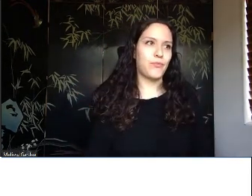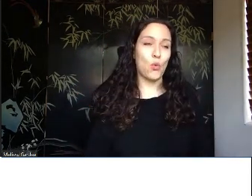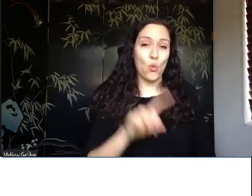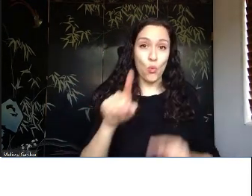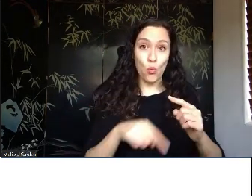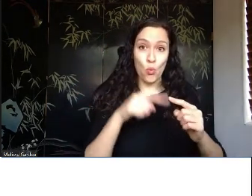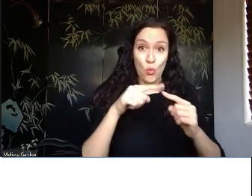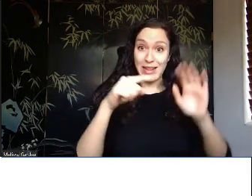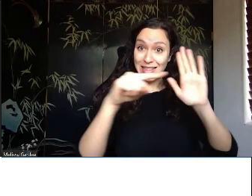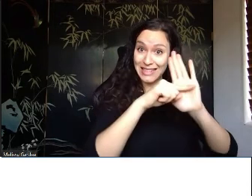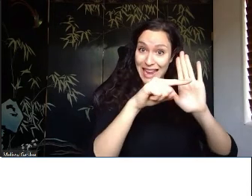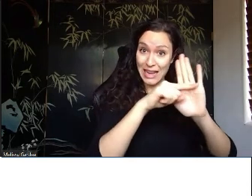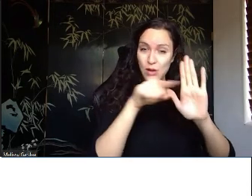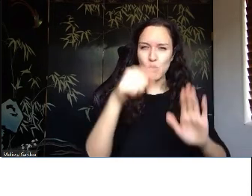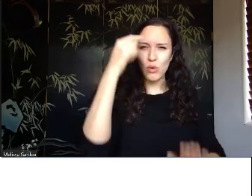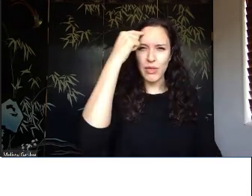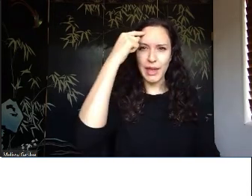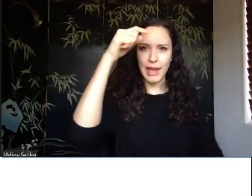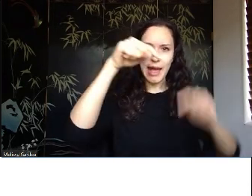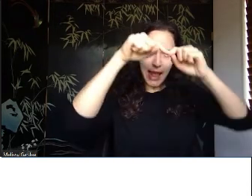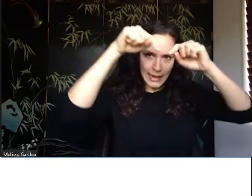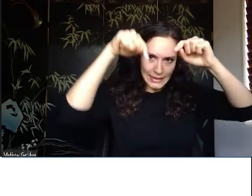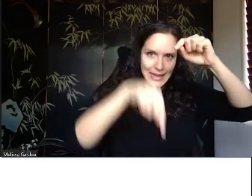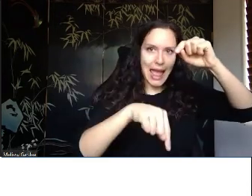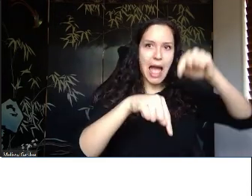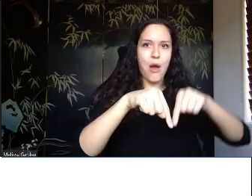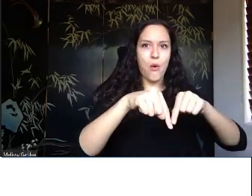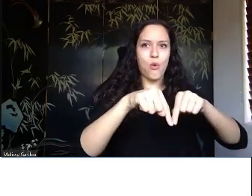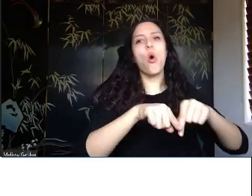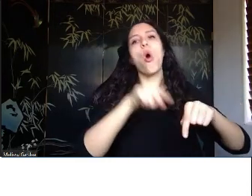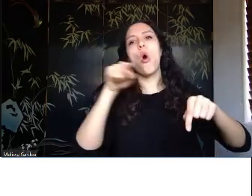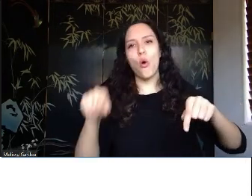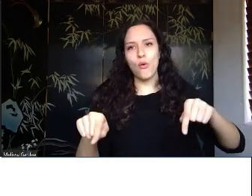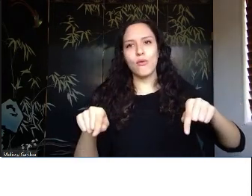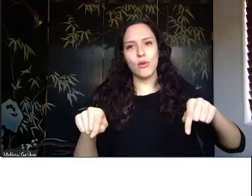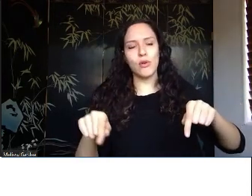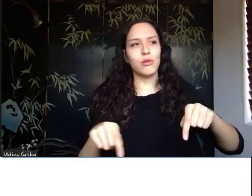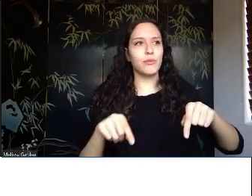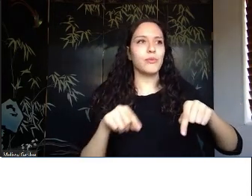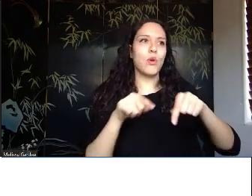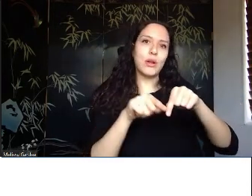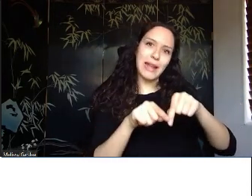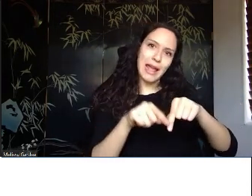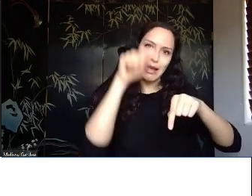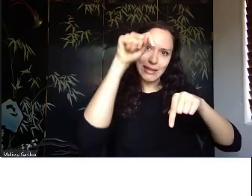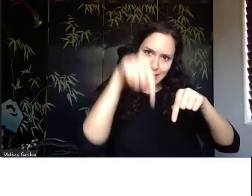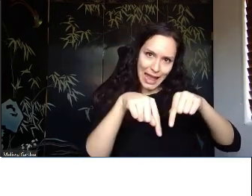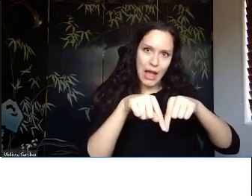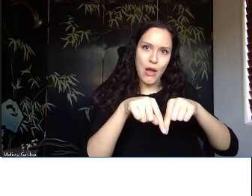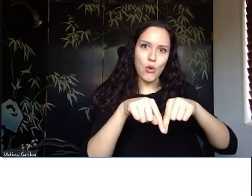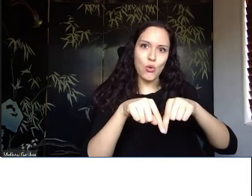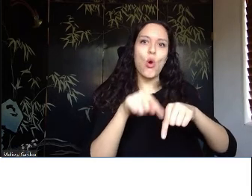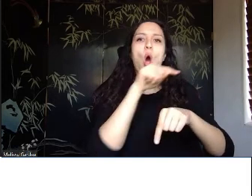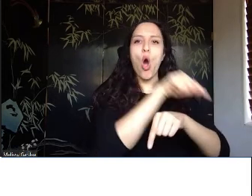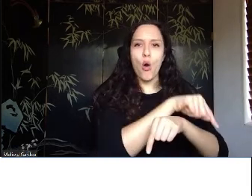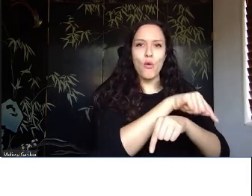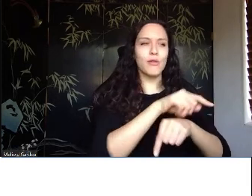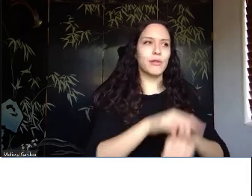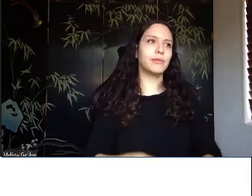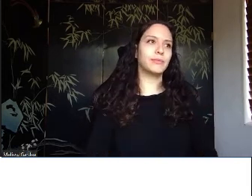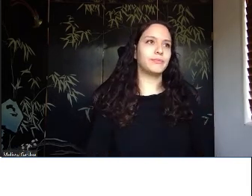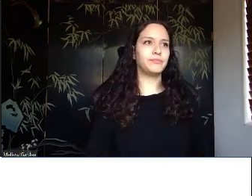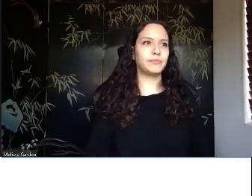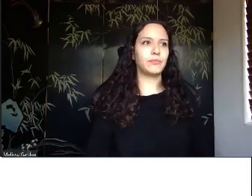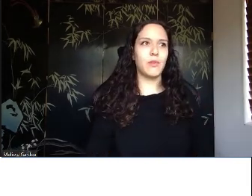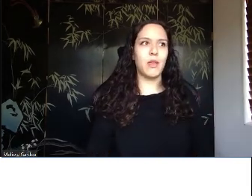and over instead of up and over. With more practice, this will make sense. Okay, so what I mean by up and over, like if I have a slope